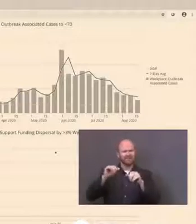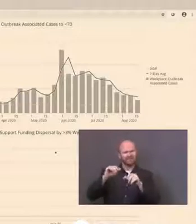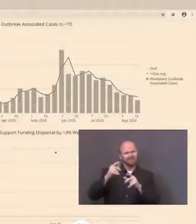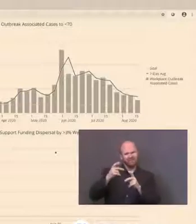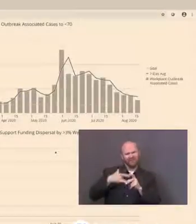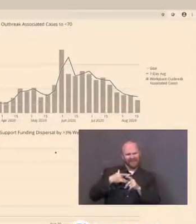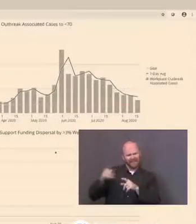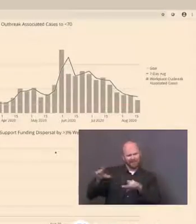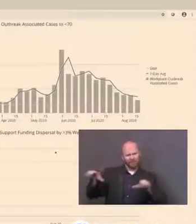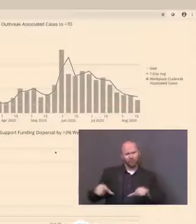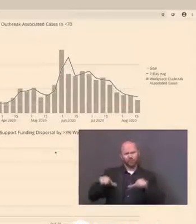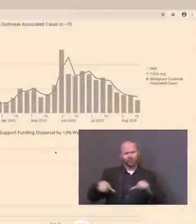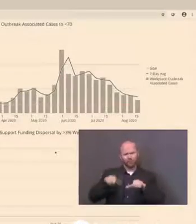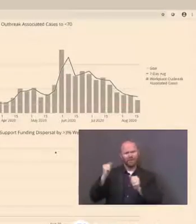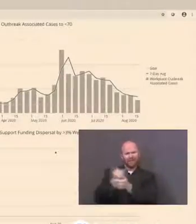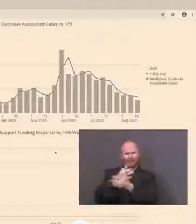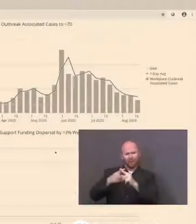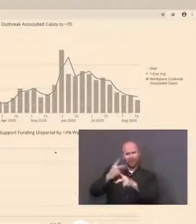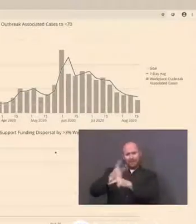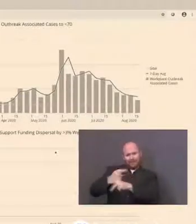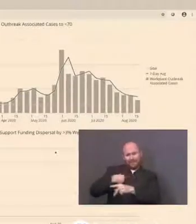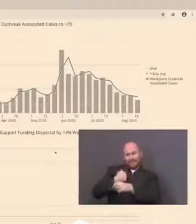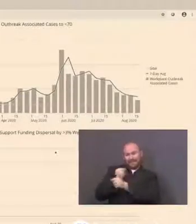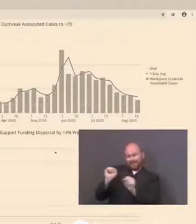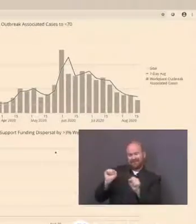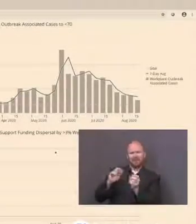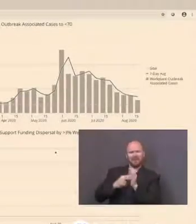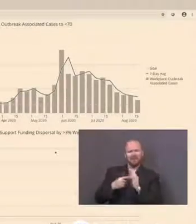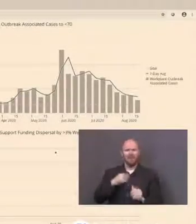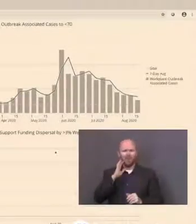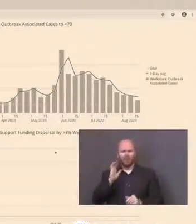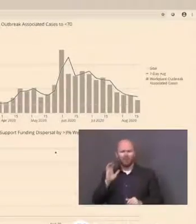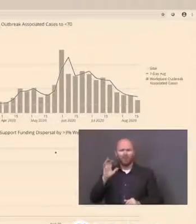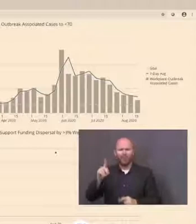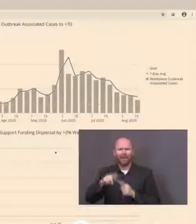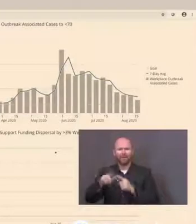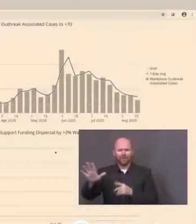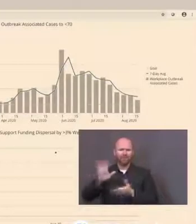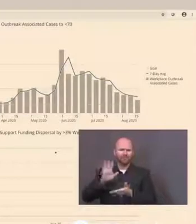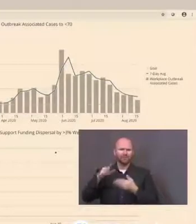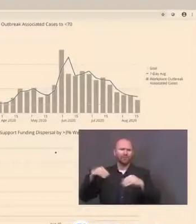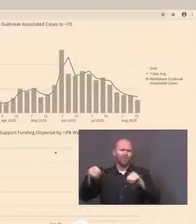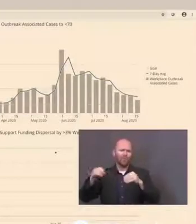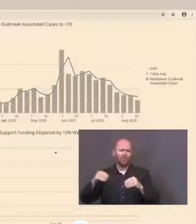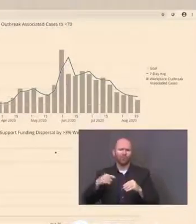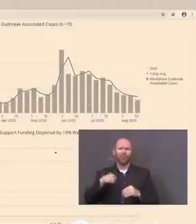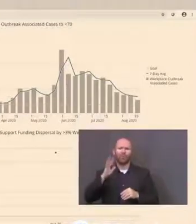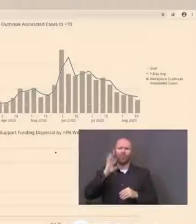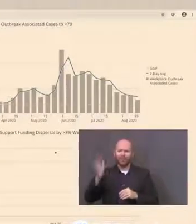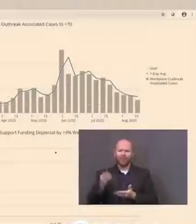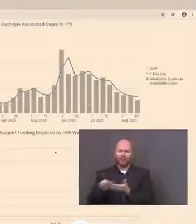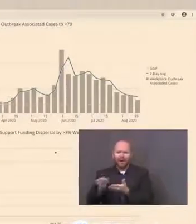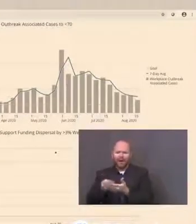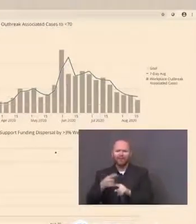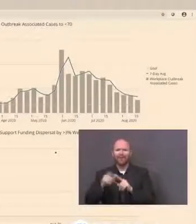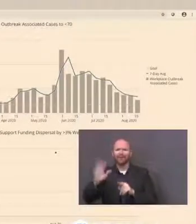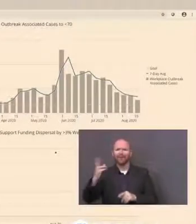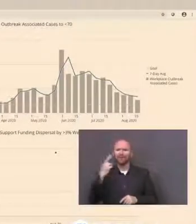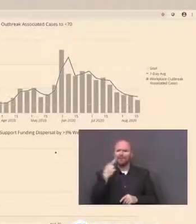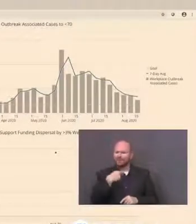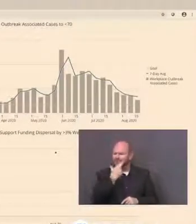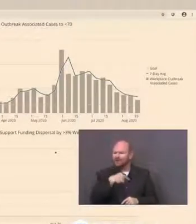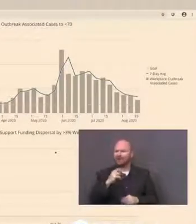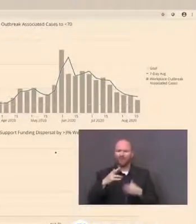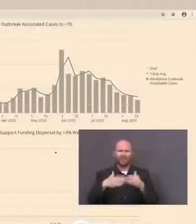going back to stores, going back to doing business if they know that they've lowered the